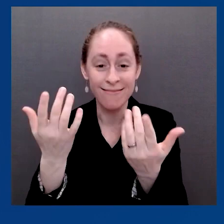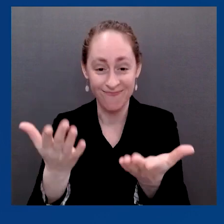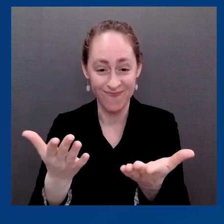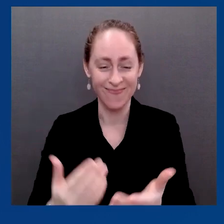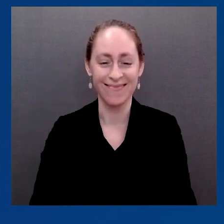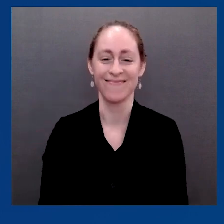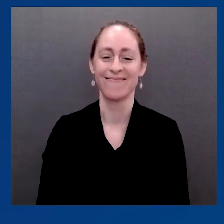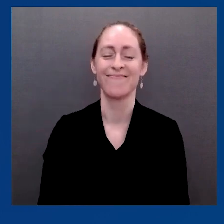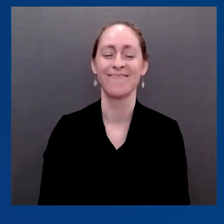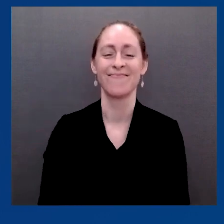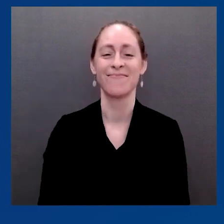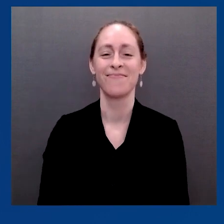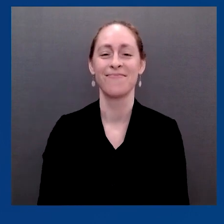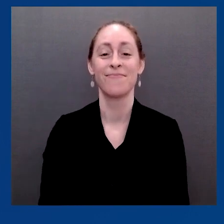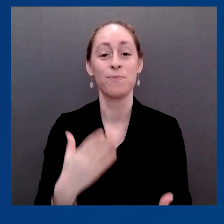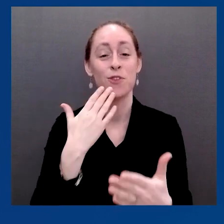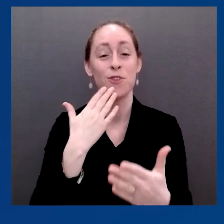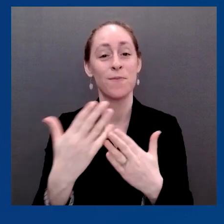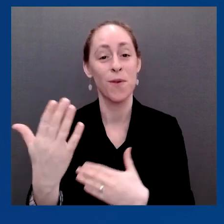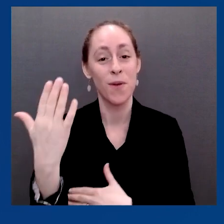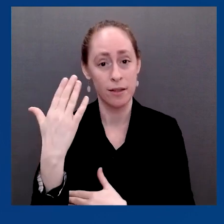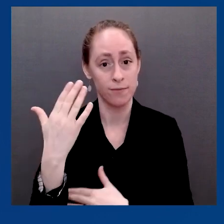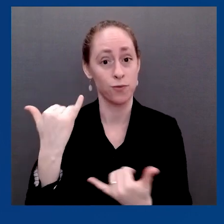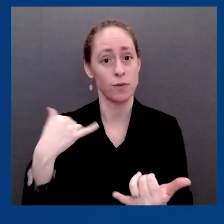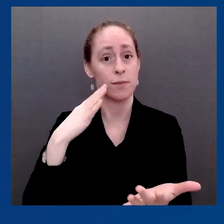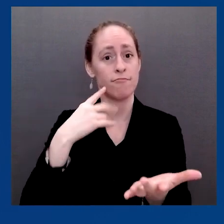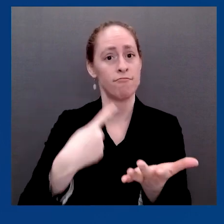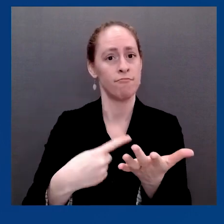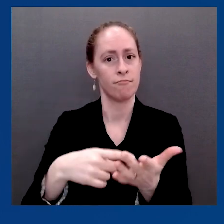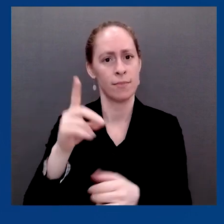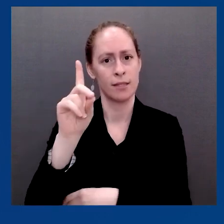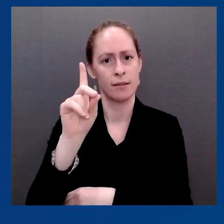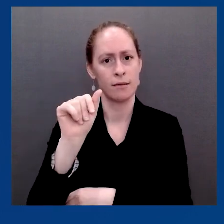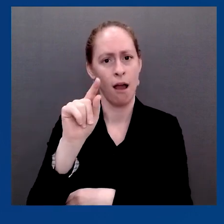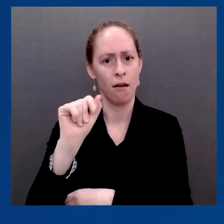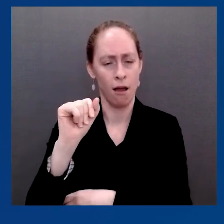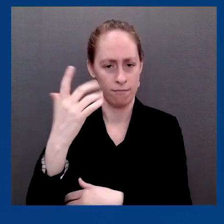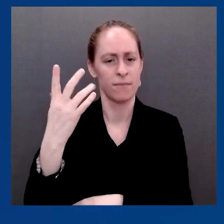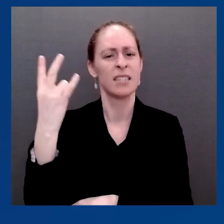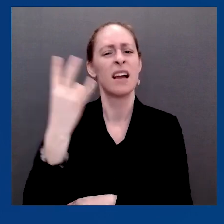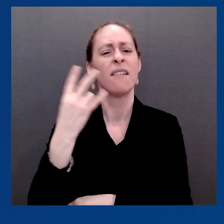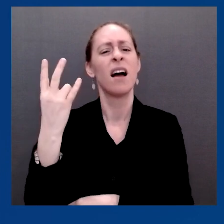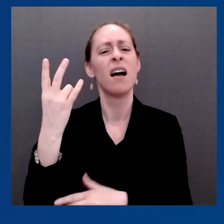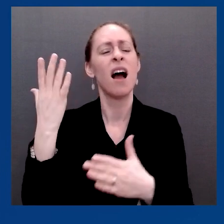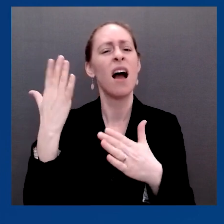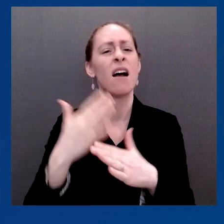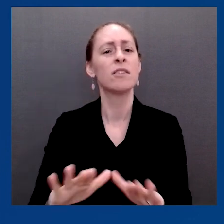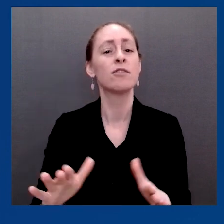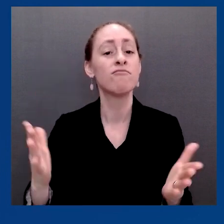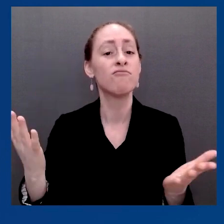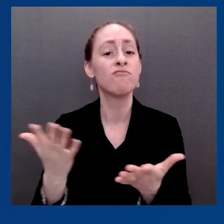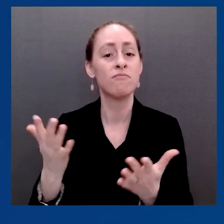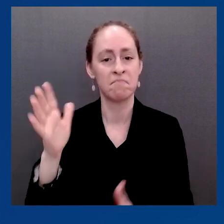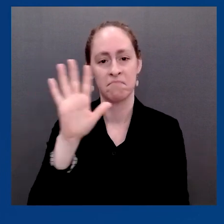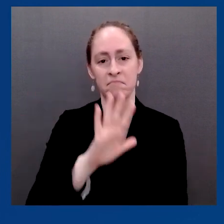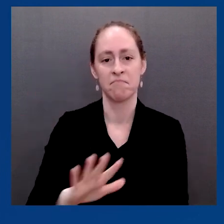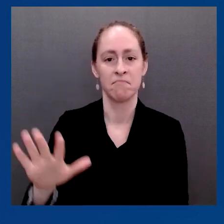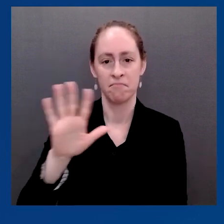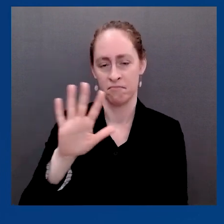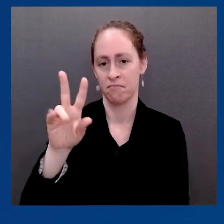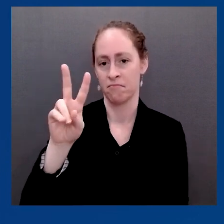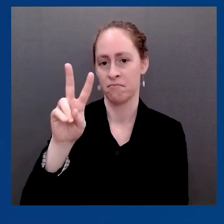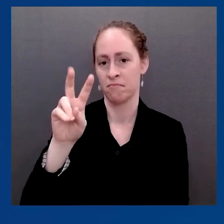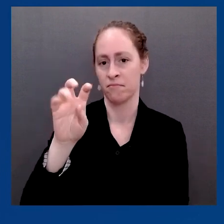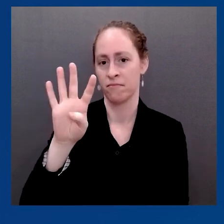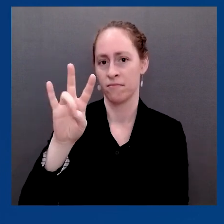today's data. The current 7-day daily average of cases is about 247,300 cases per day, a decrease of